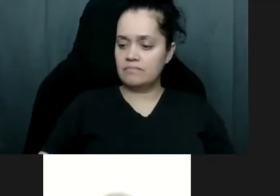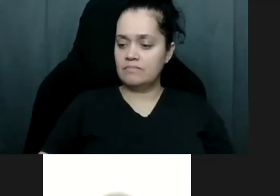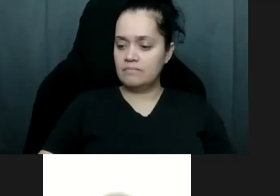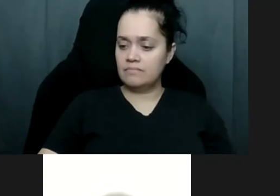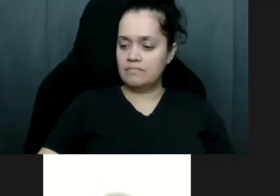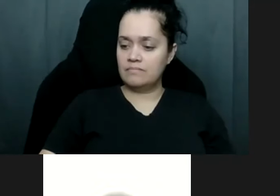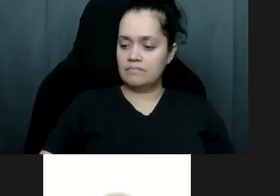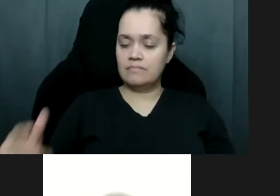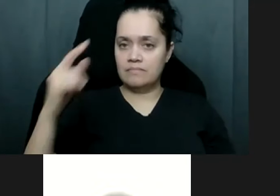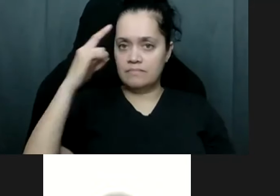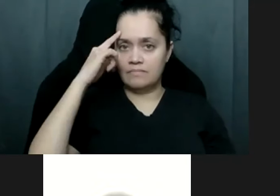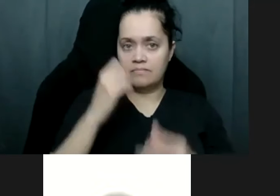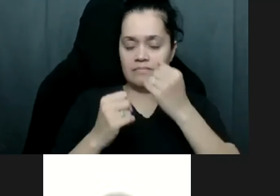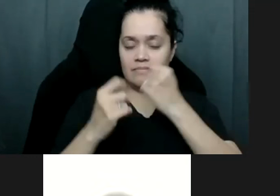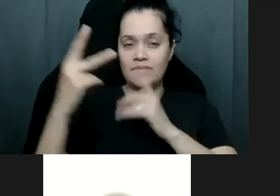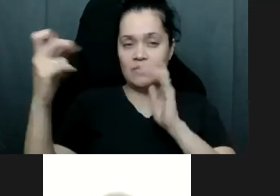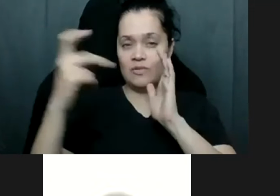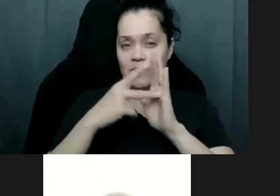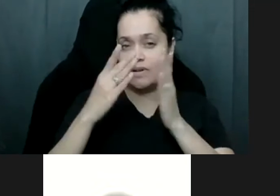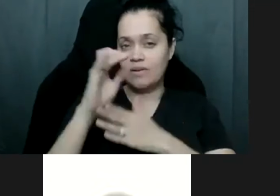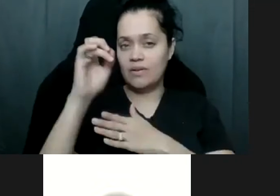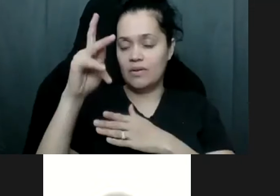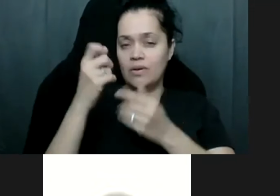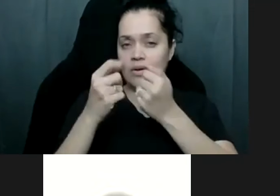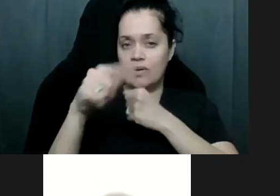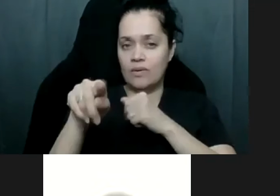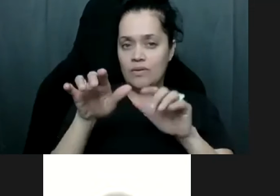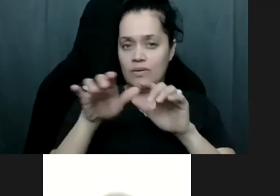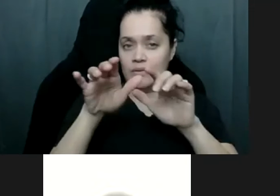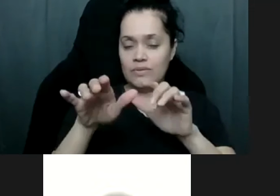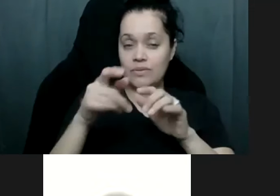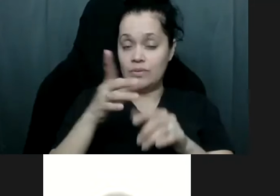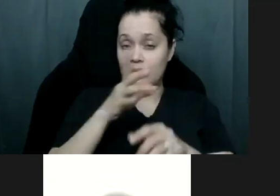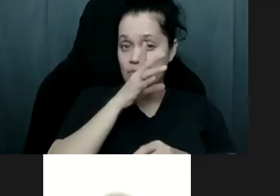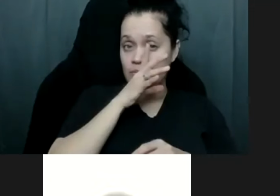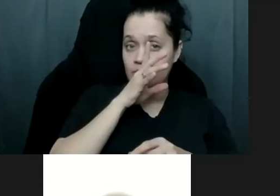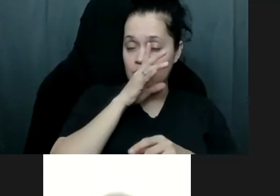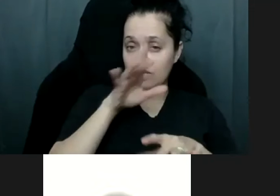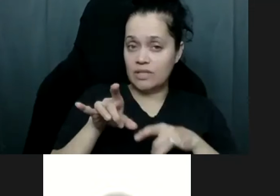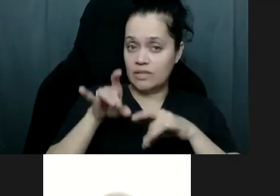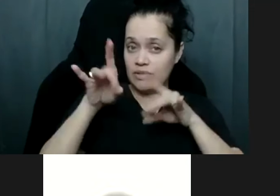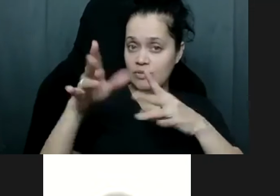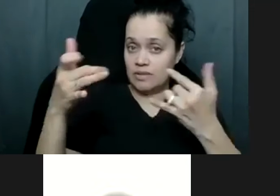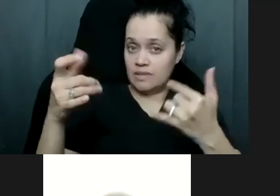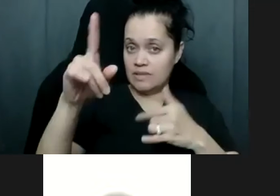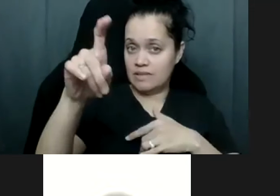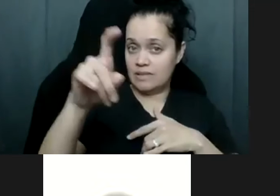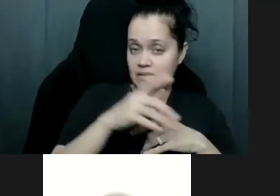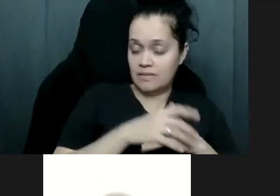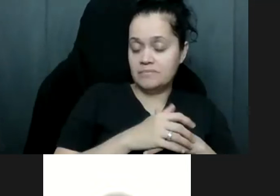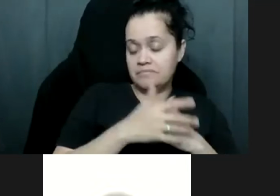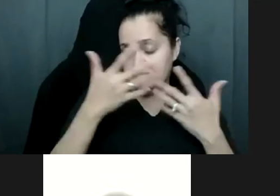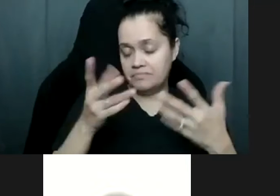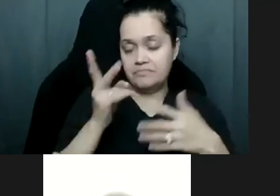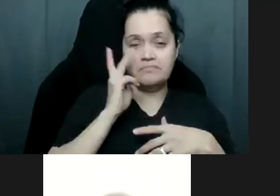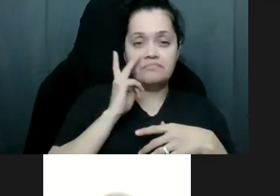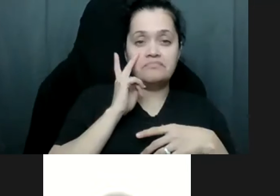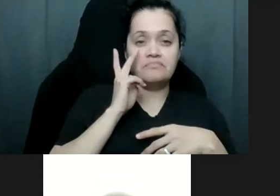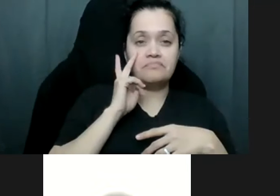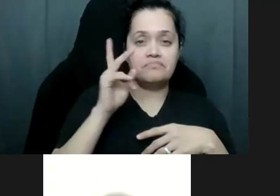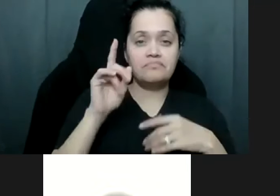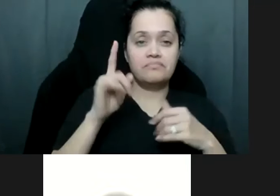Okay, I think everybody's back. Yeah, so how are you doing? Are you speaking Australian? Well, let's take a look at